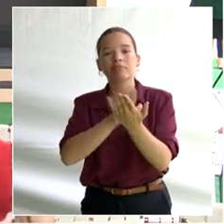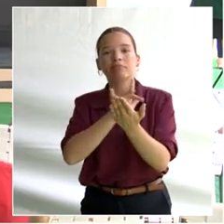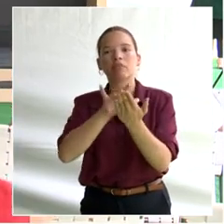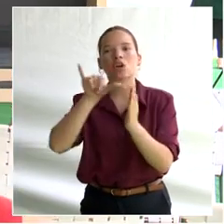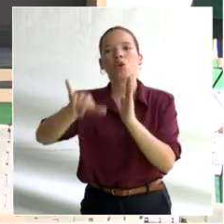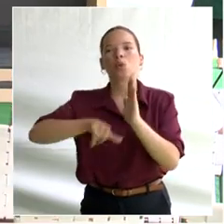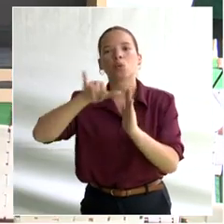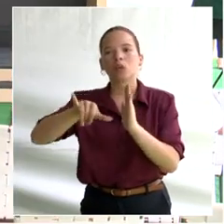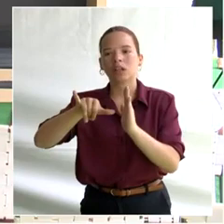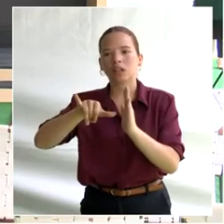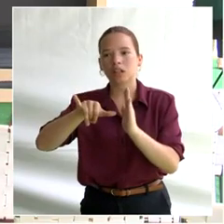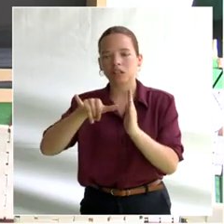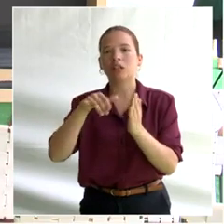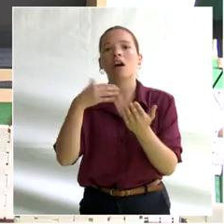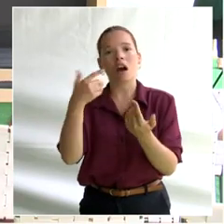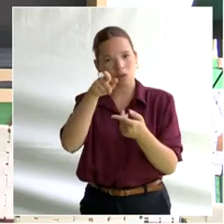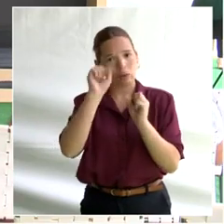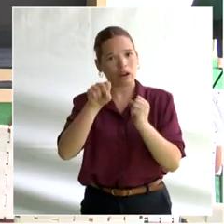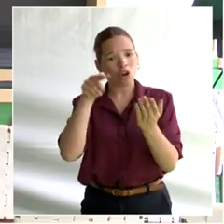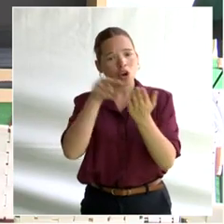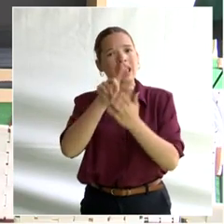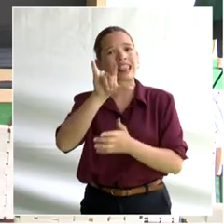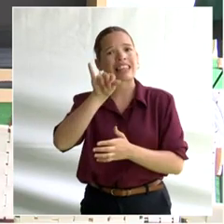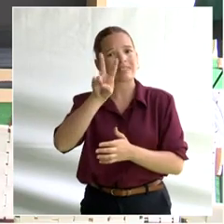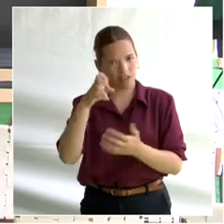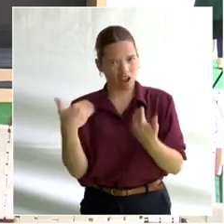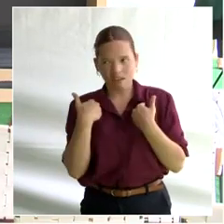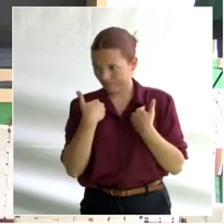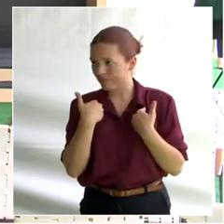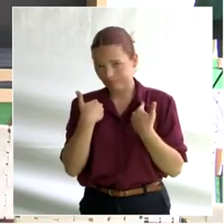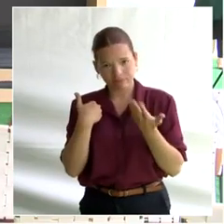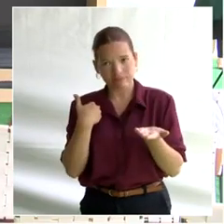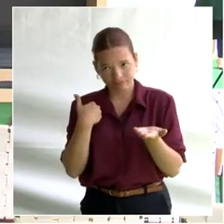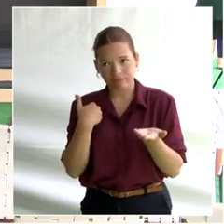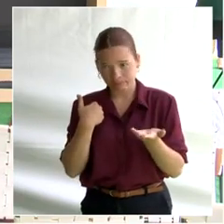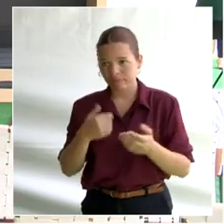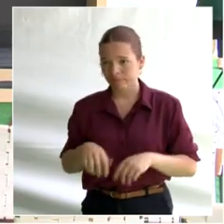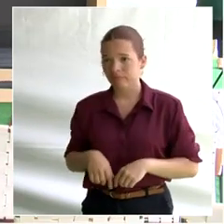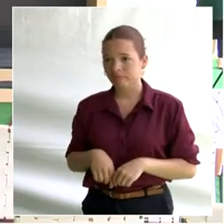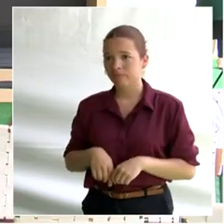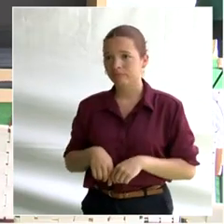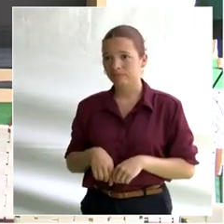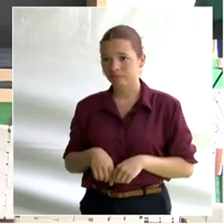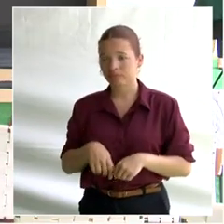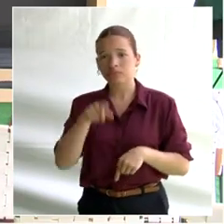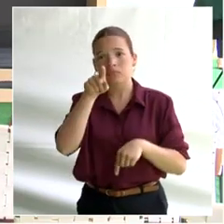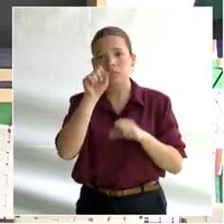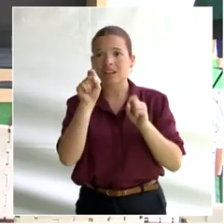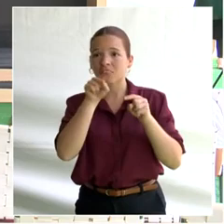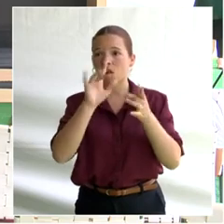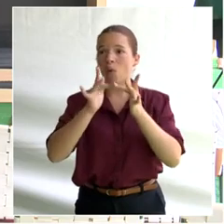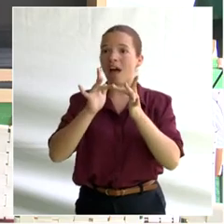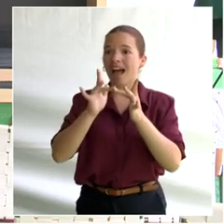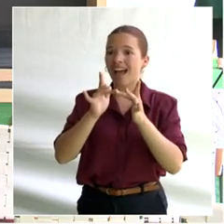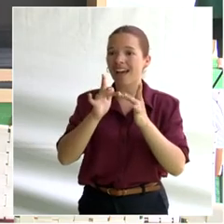Mark? Actually, you can see it online. It's just this screen is having a power